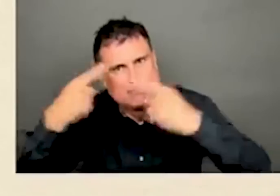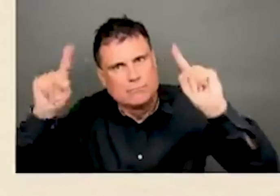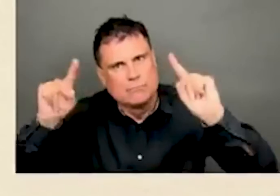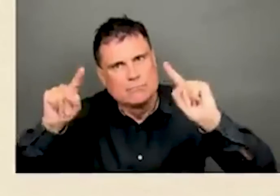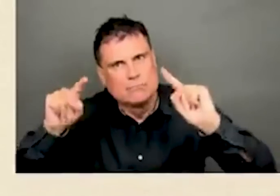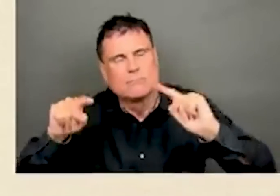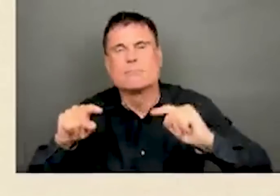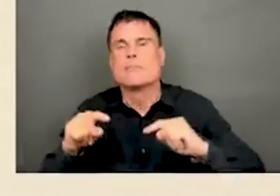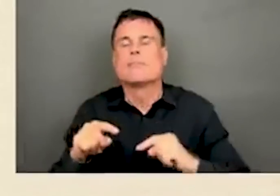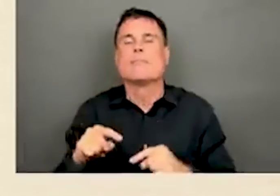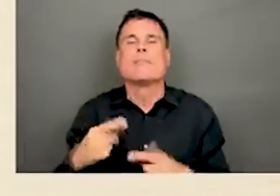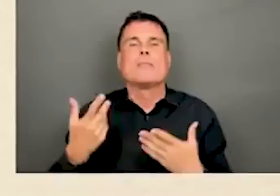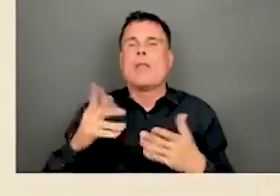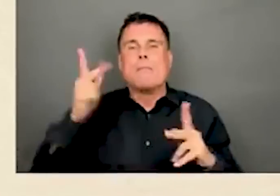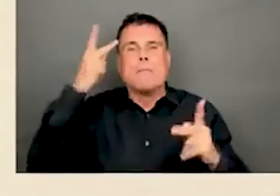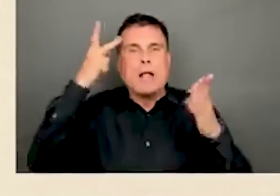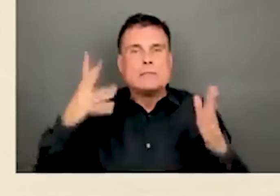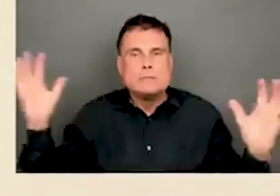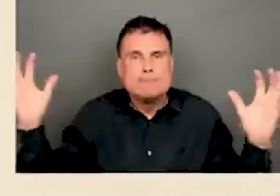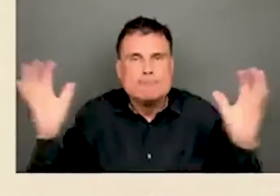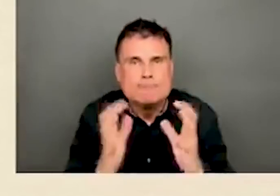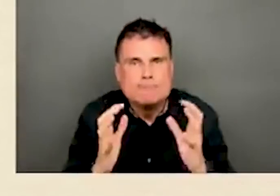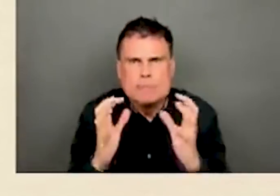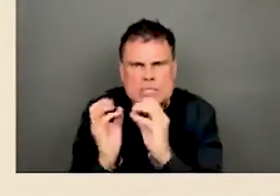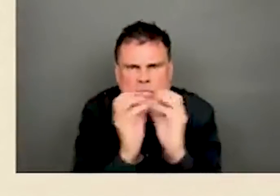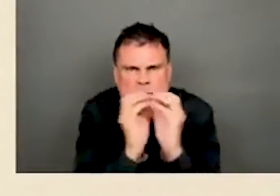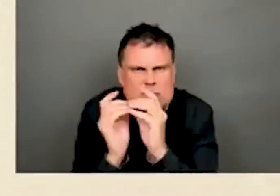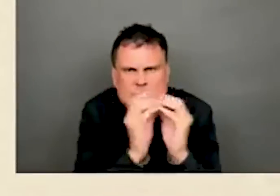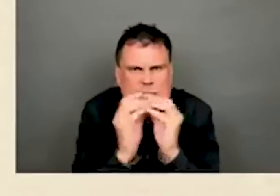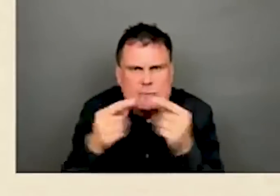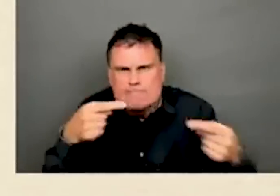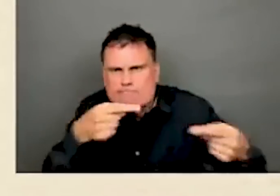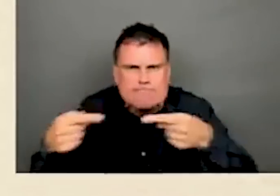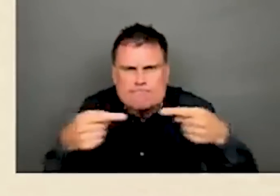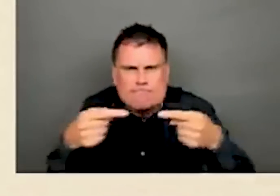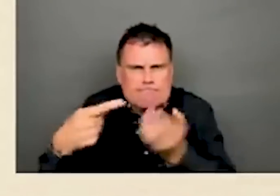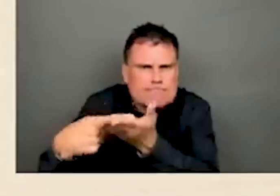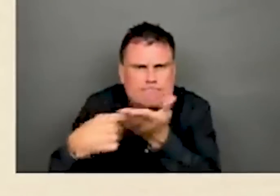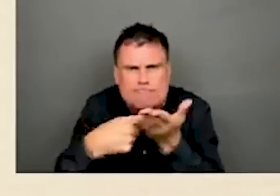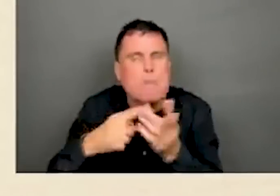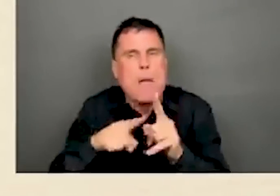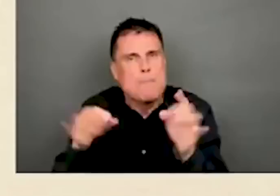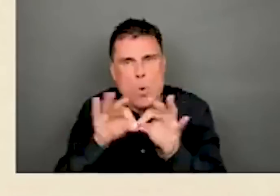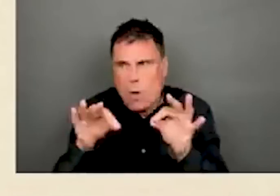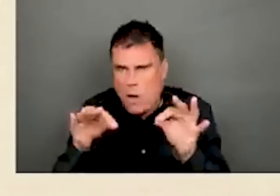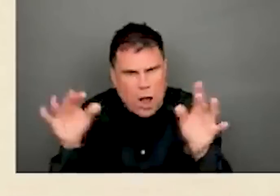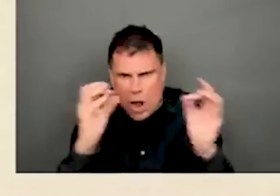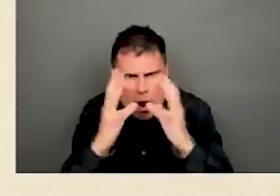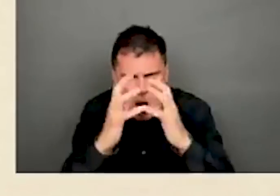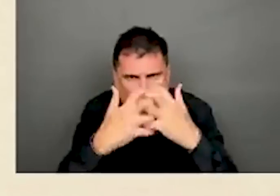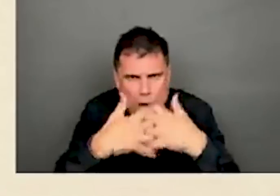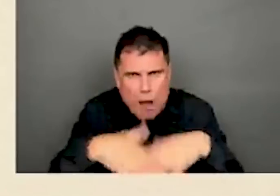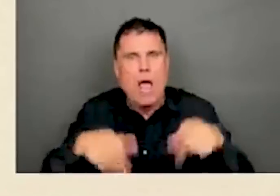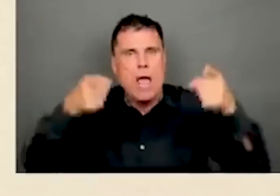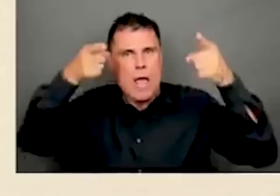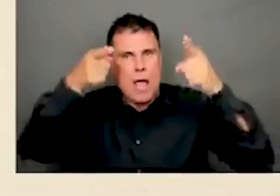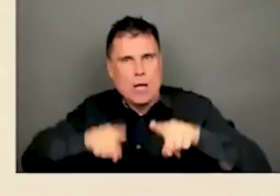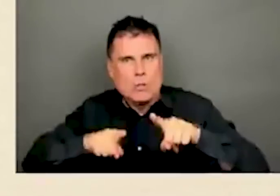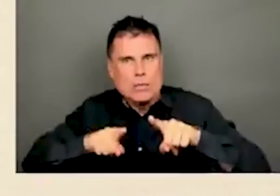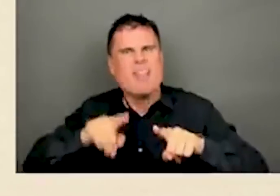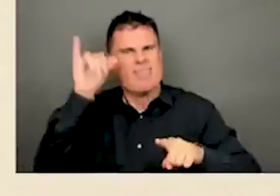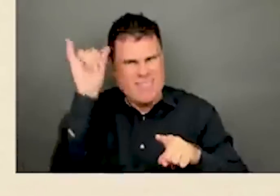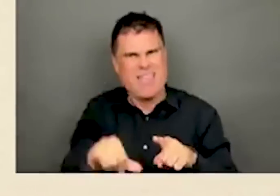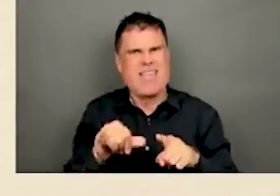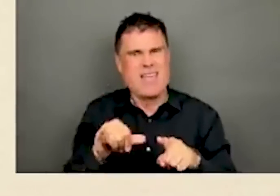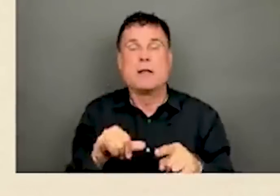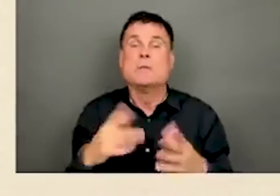inside the room, and then we come out saying we are of one mind, and sometimes you get it wrong. That was evidenced by